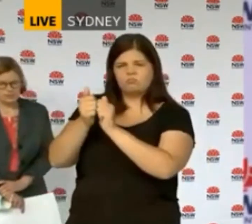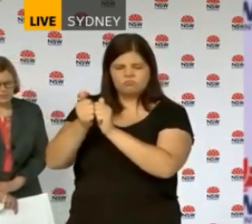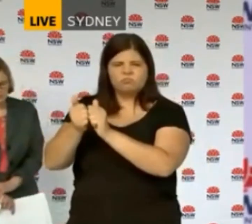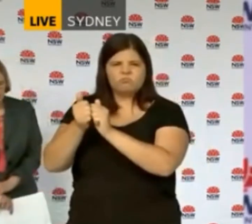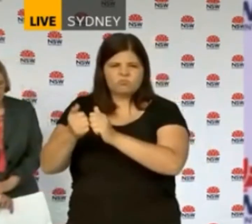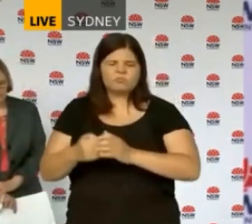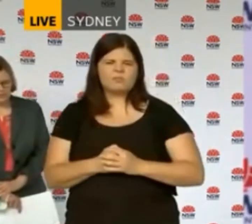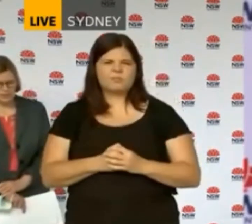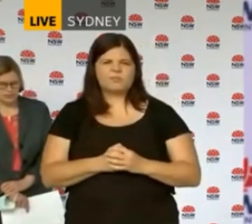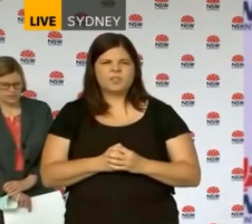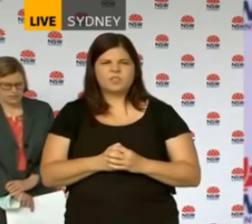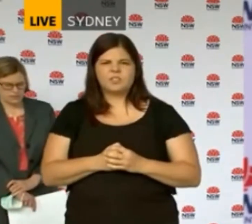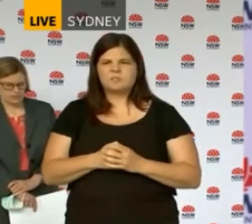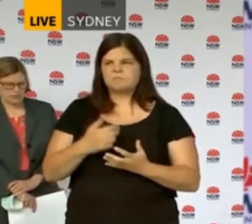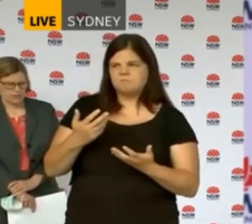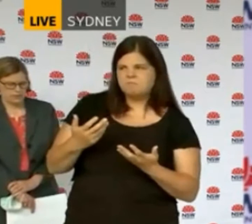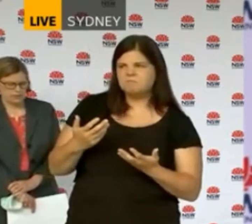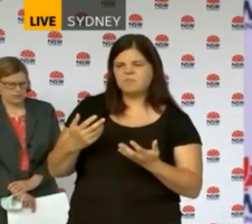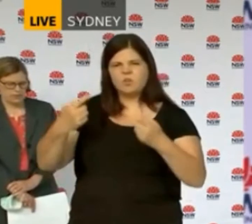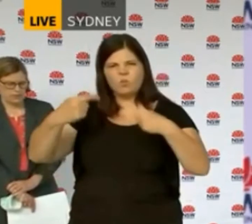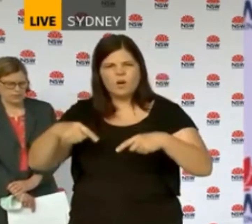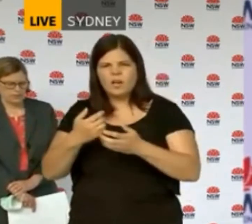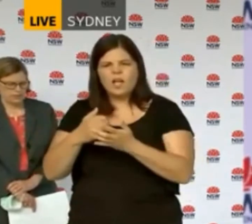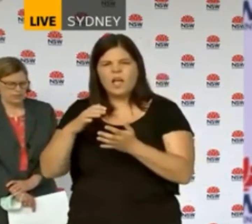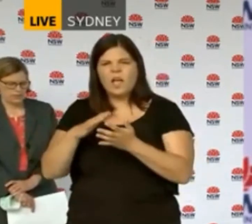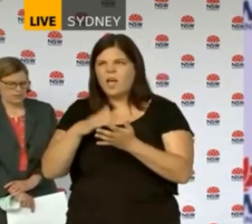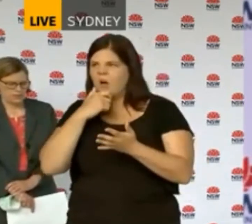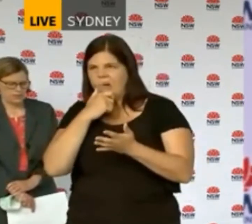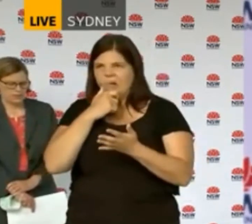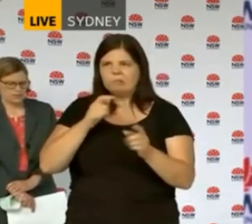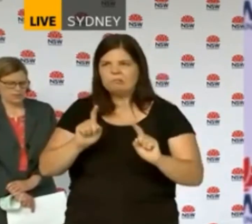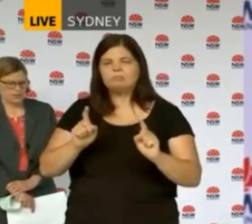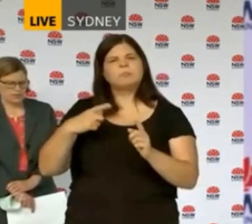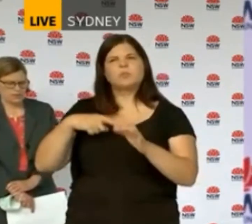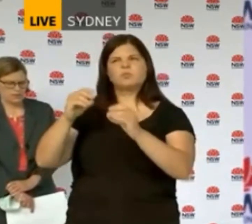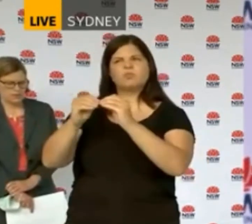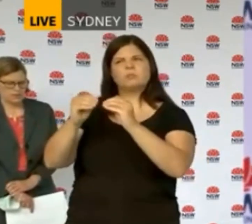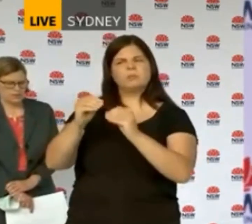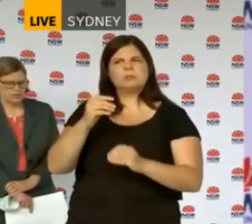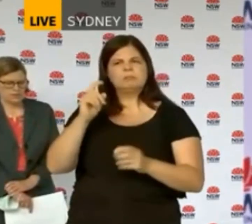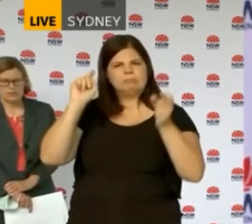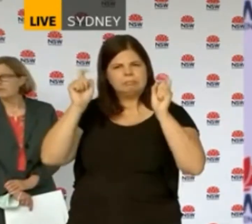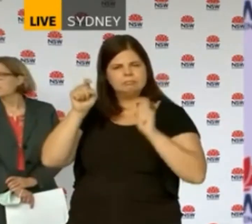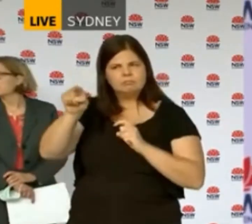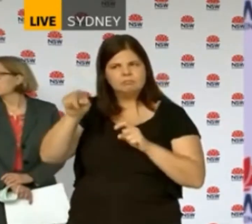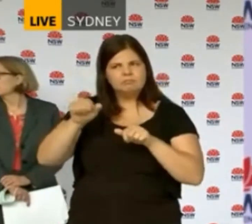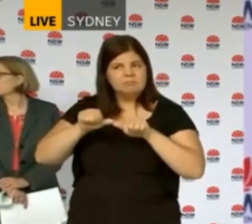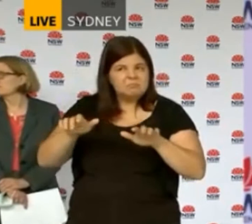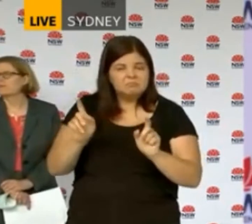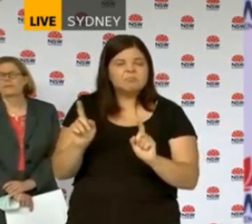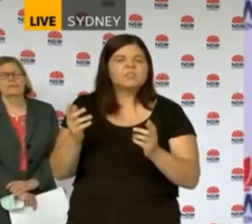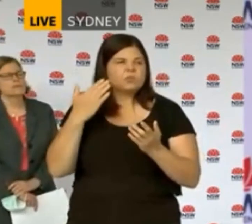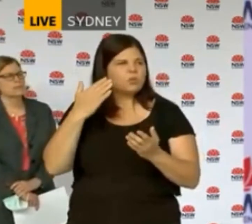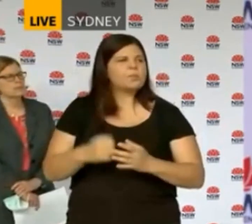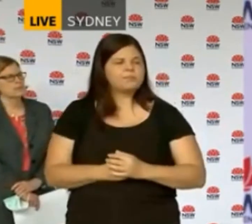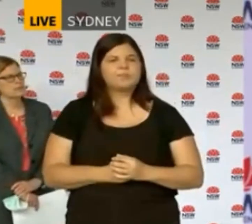and are working through just how we respond to what has happened in Brisbane. But You know, this is, as the acting